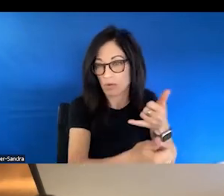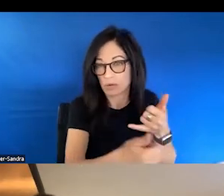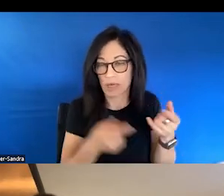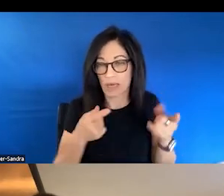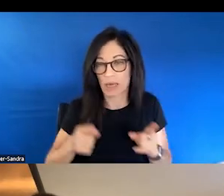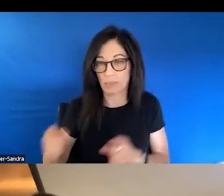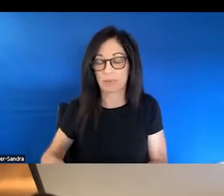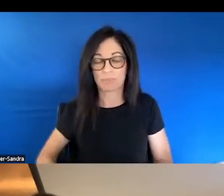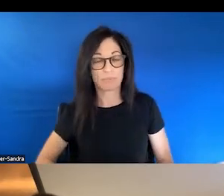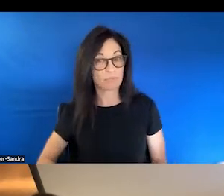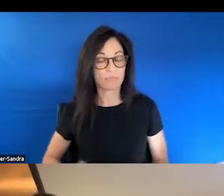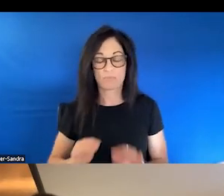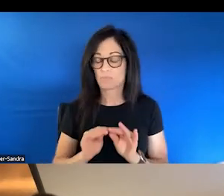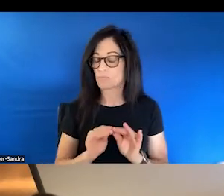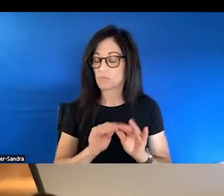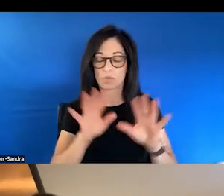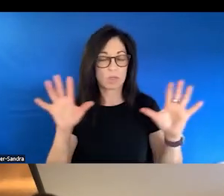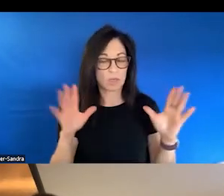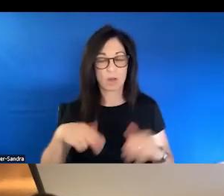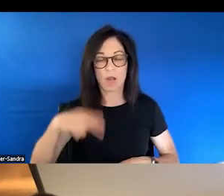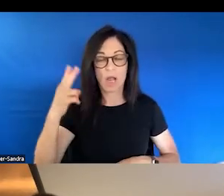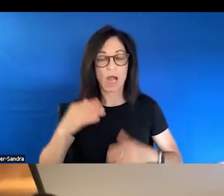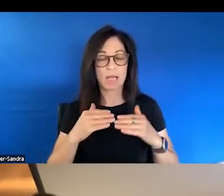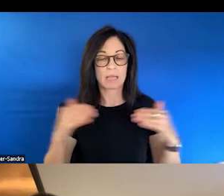clear that there's a high level of persistence